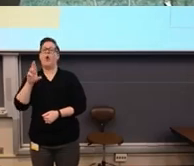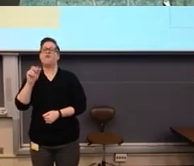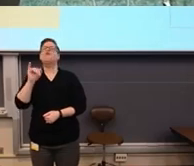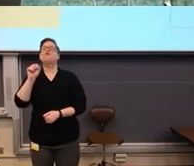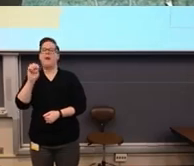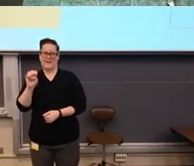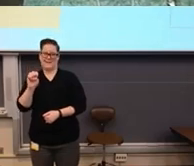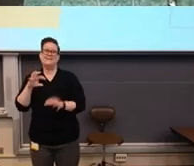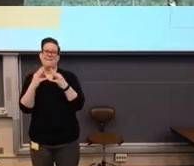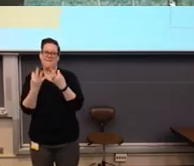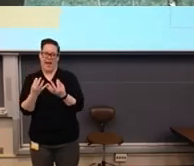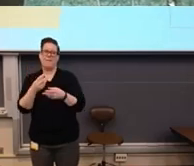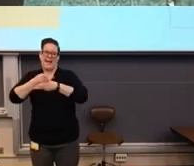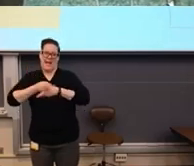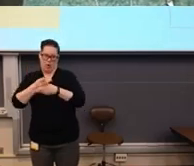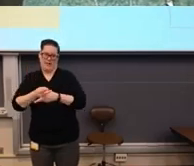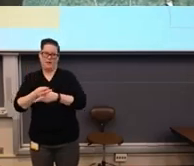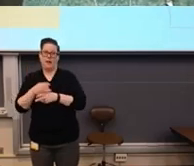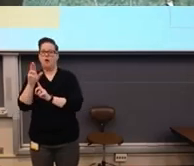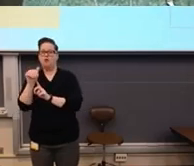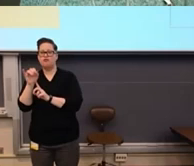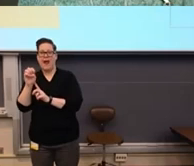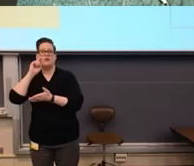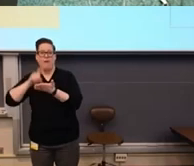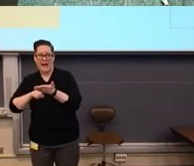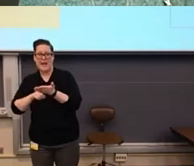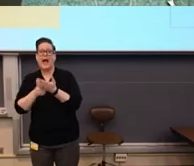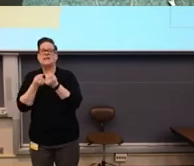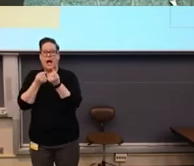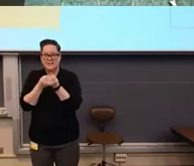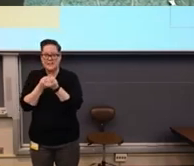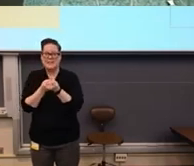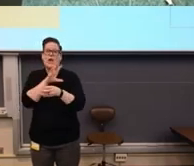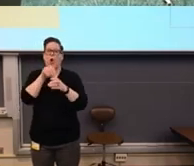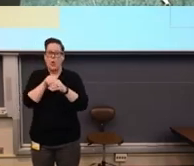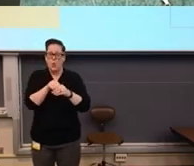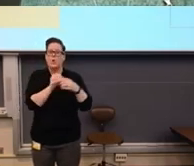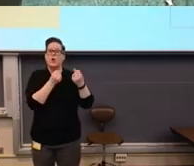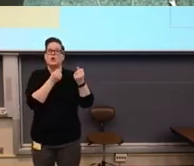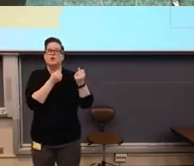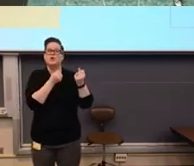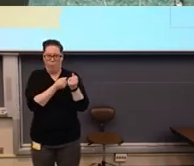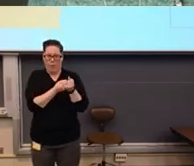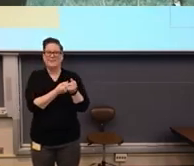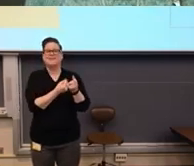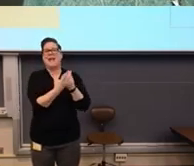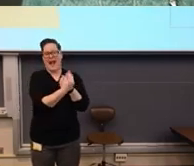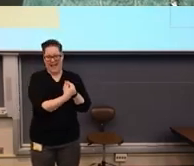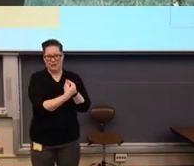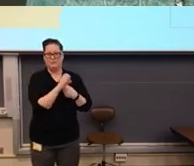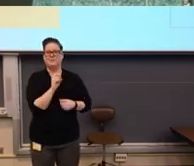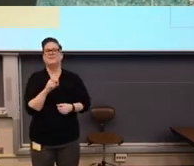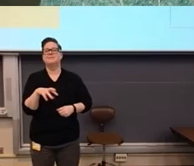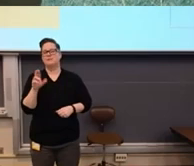RAISE stands for Recognize, Assist, Include, Support, and Engage for Family Caregiving.